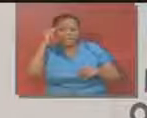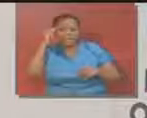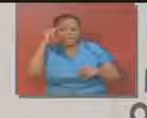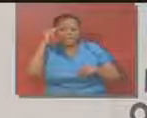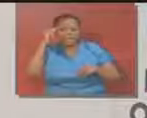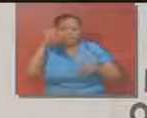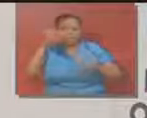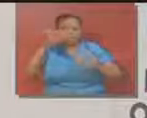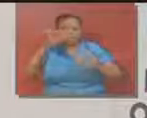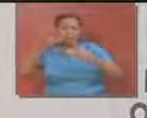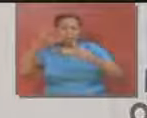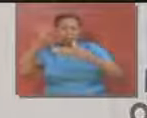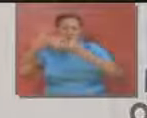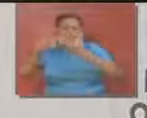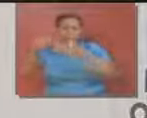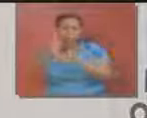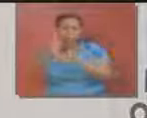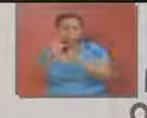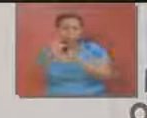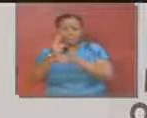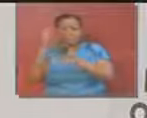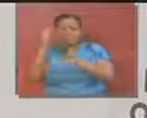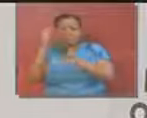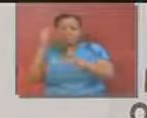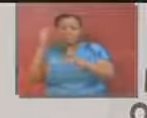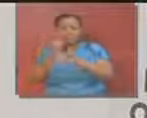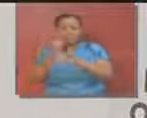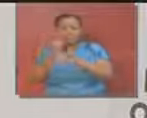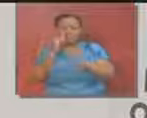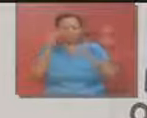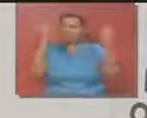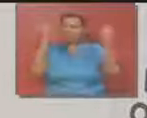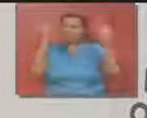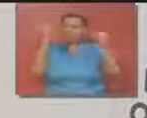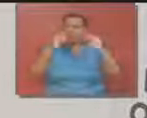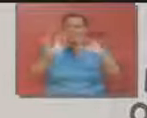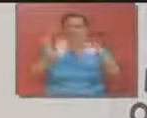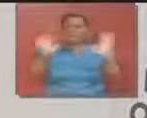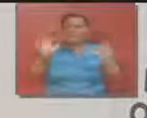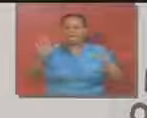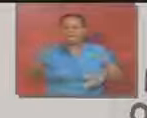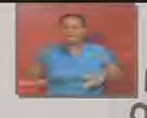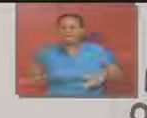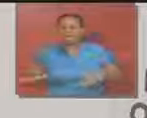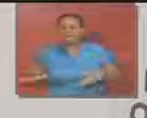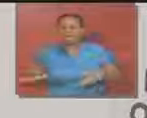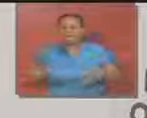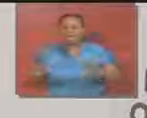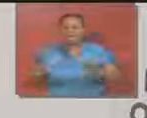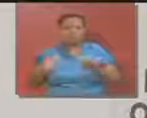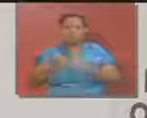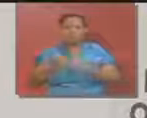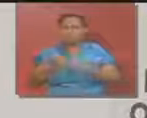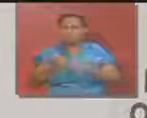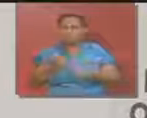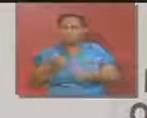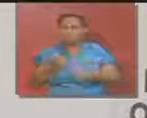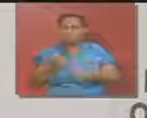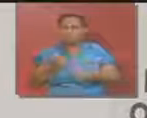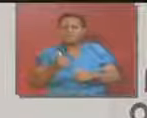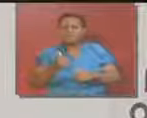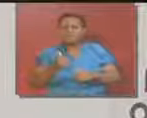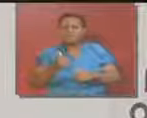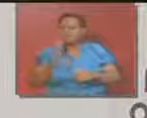to think properly, and therefore the child will be out of it. You'll be asking them, how you doing? They'll be like, So you can tell based on the fact that